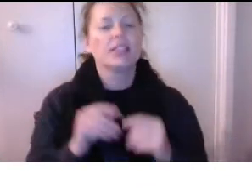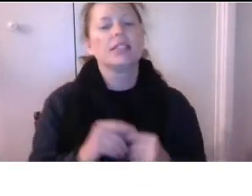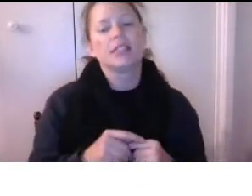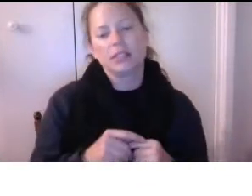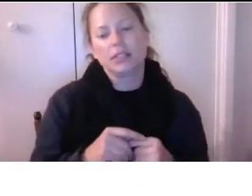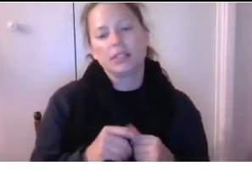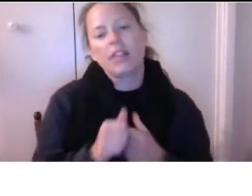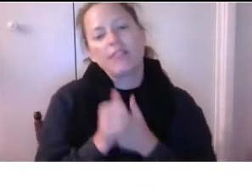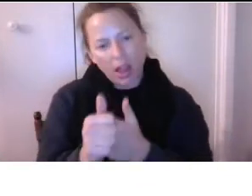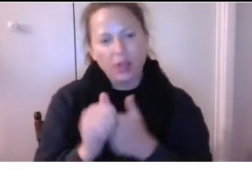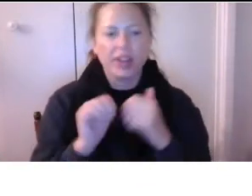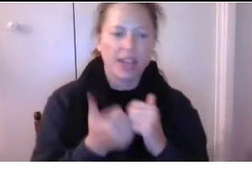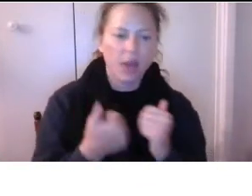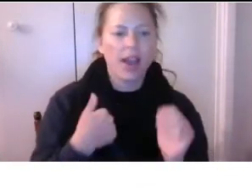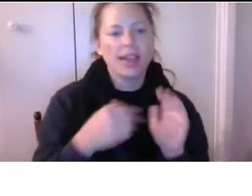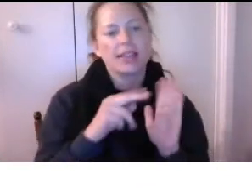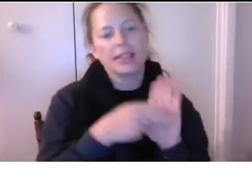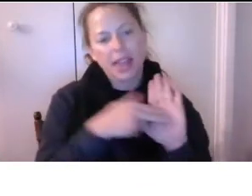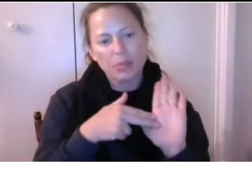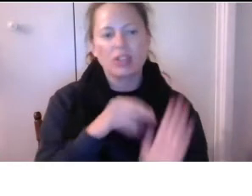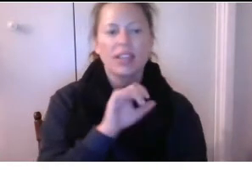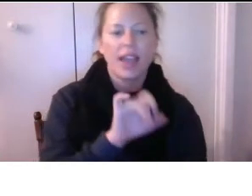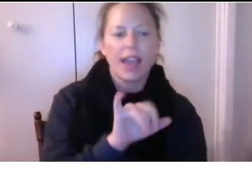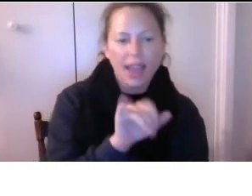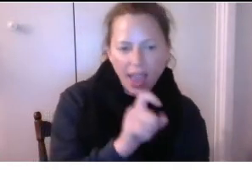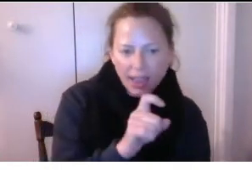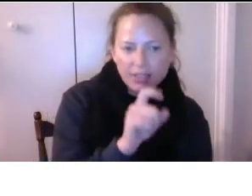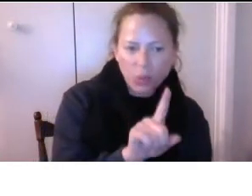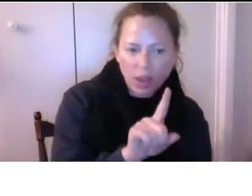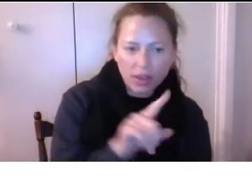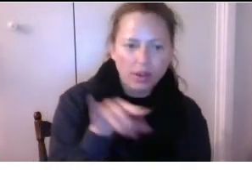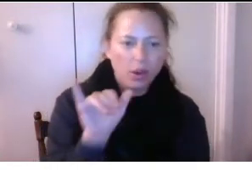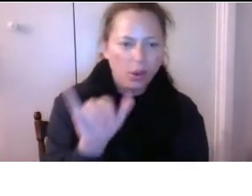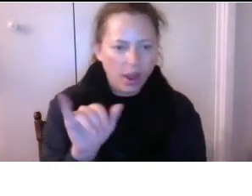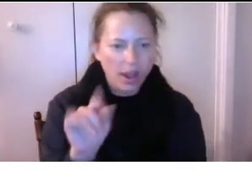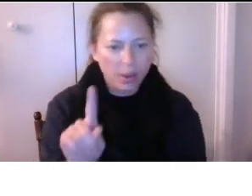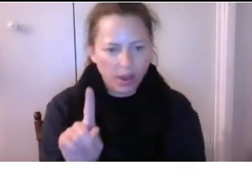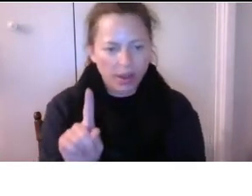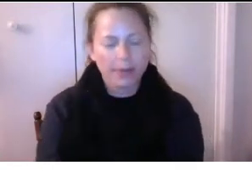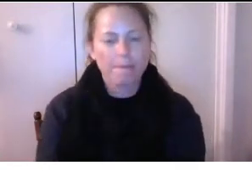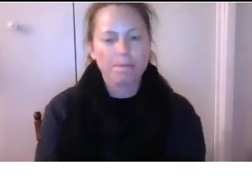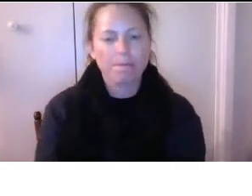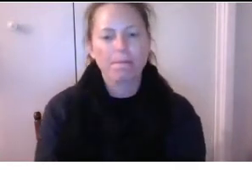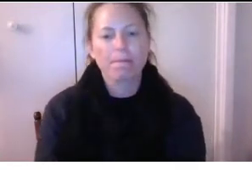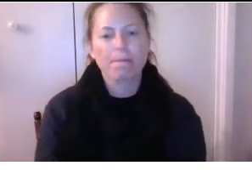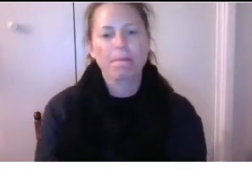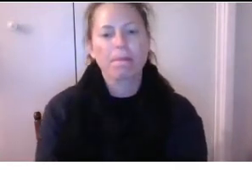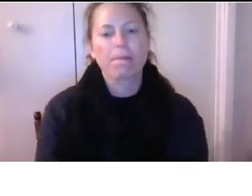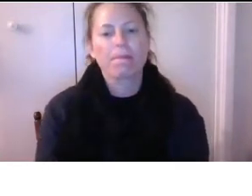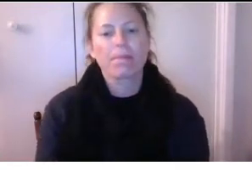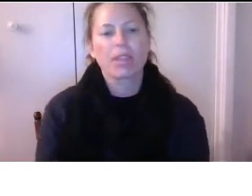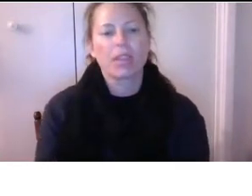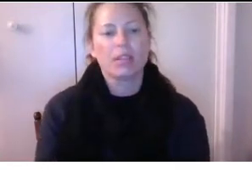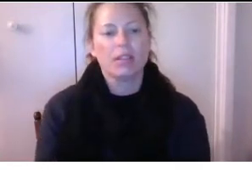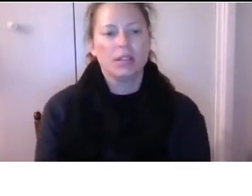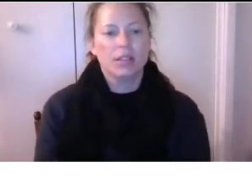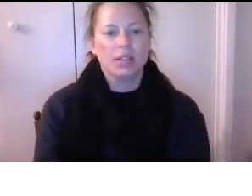labeled my x1 and y1 and so on. Now what I'm going to do is I'm just going to